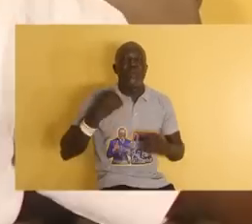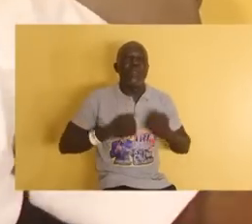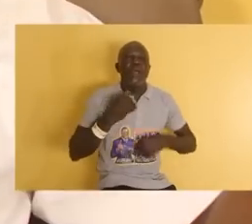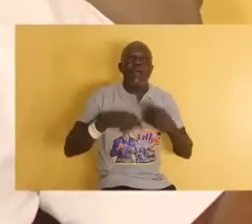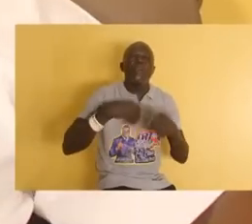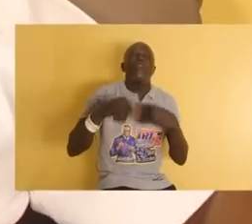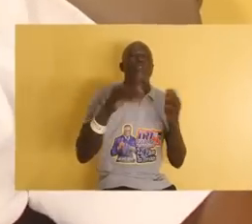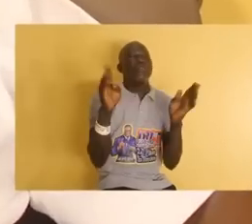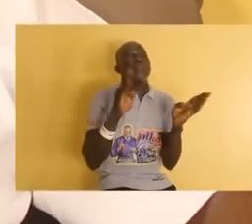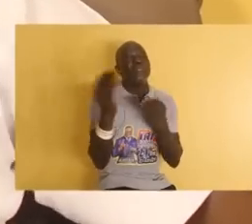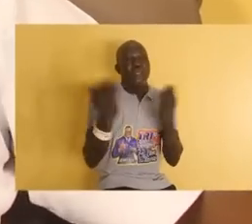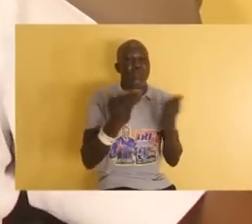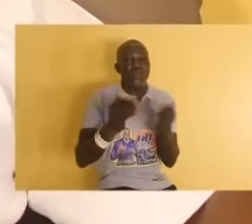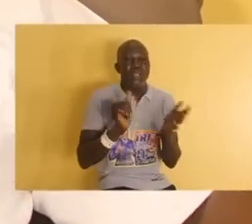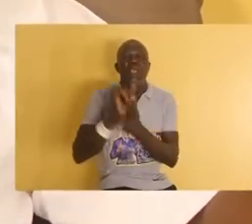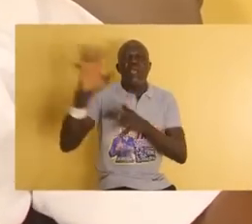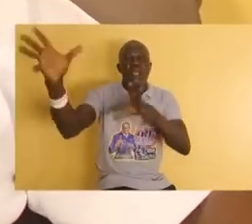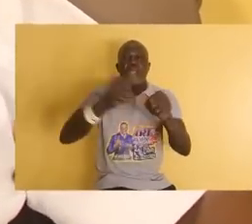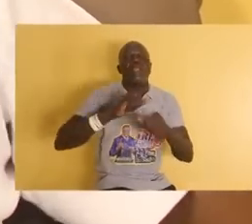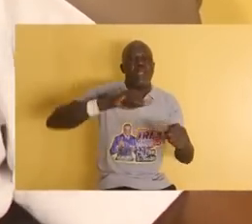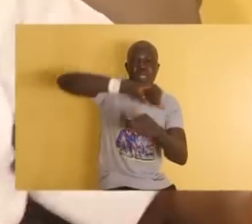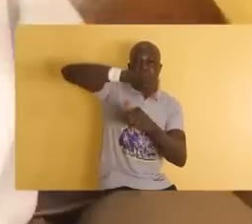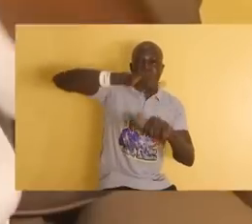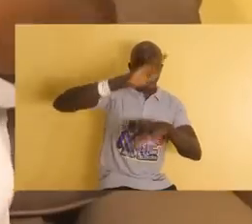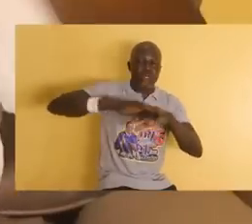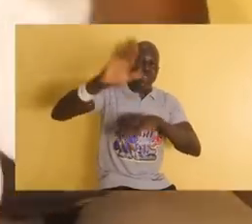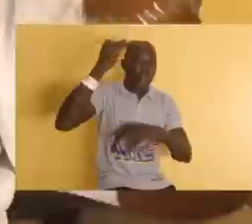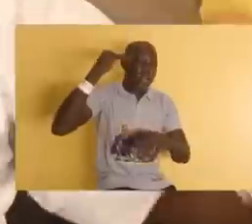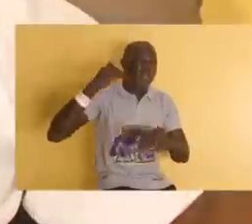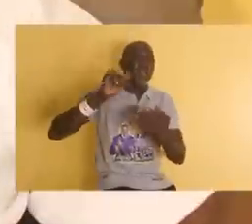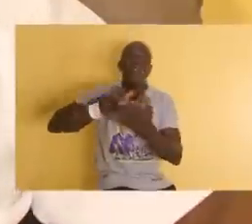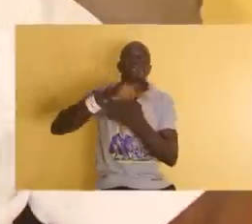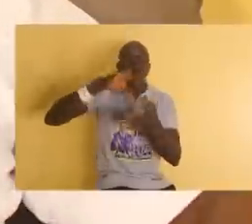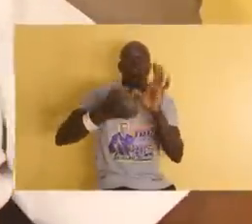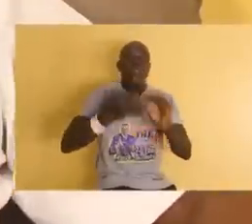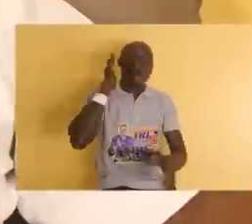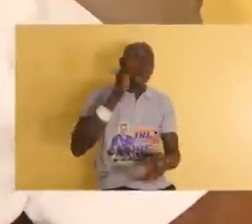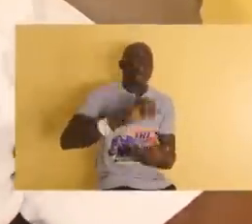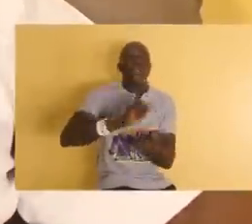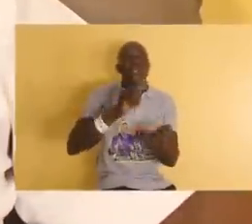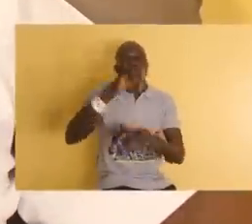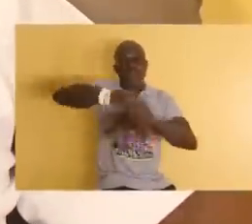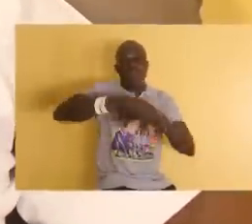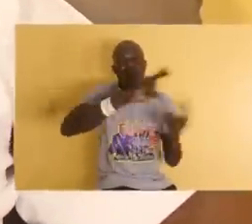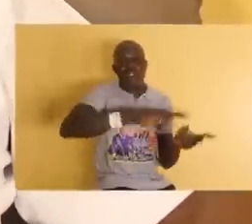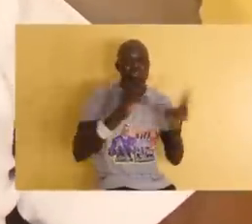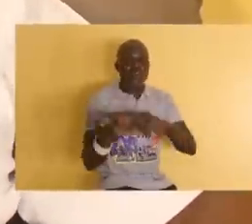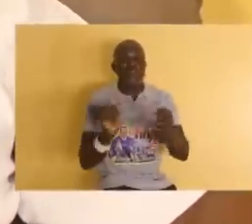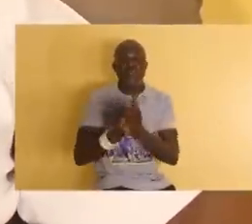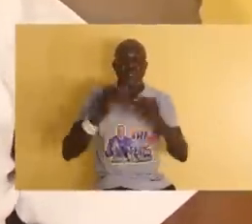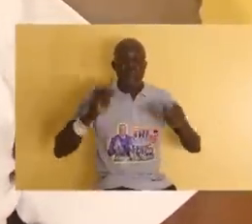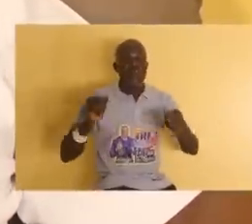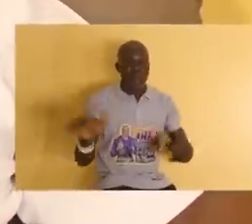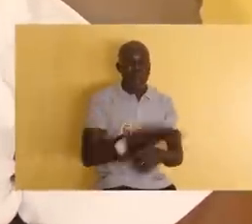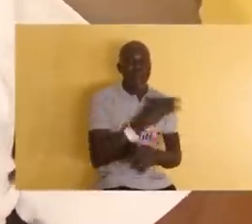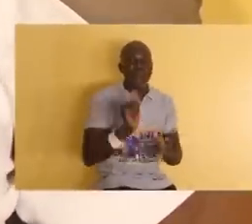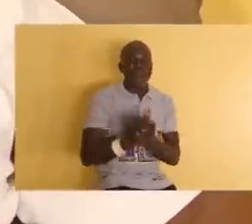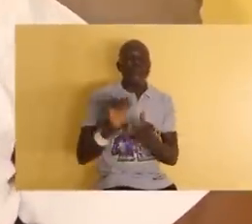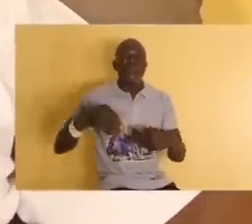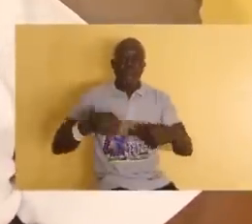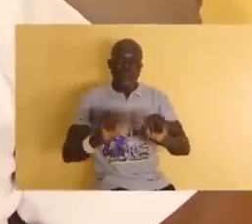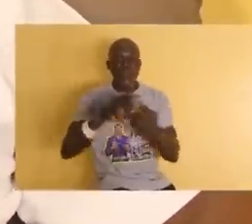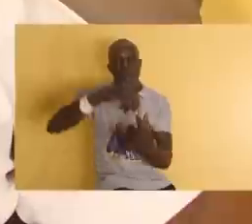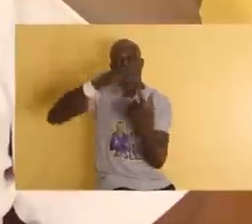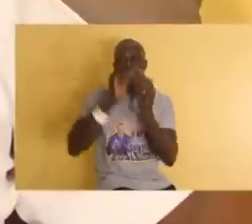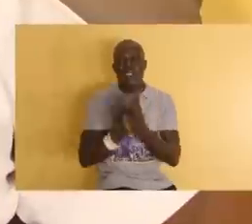I do a service. I want to go to so you. It's a right pattern. He saw who to name. Oh, my God, I can say